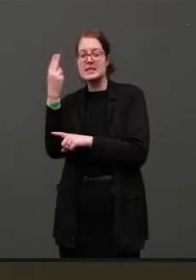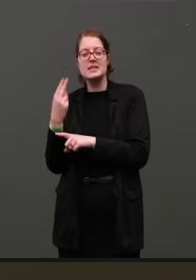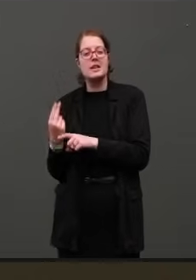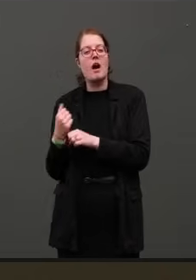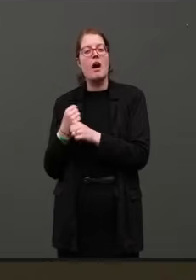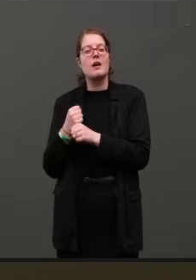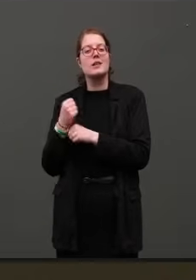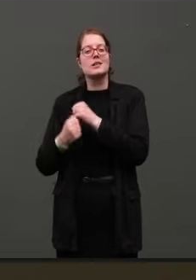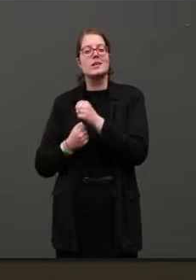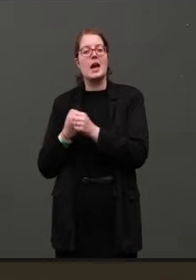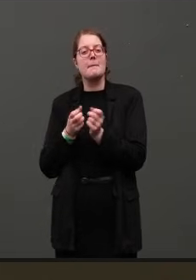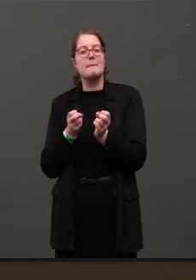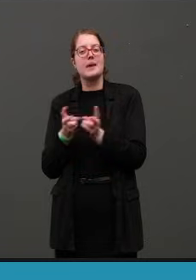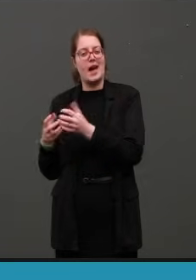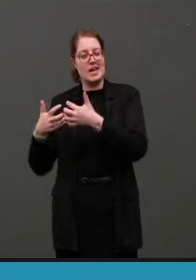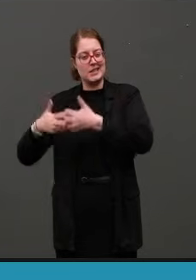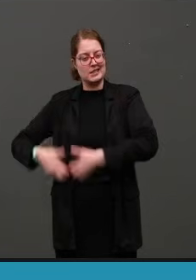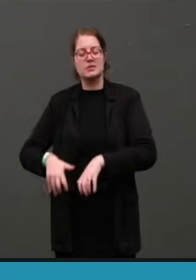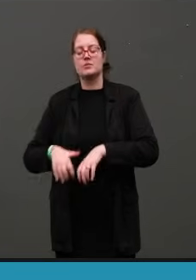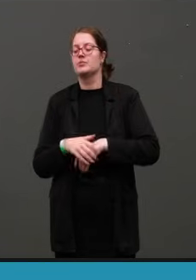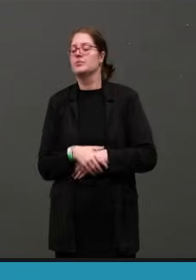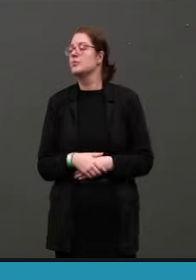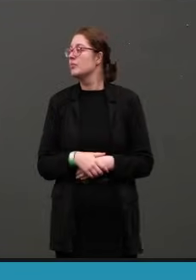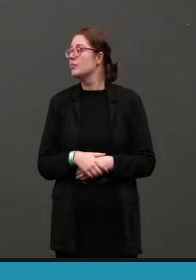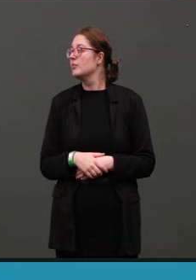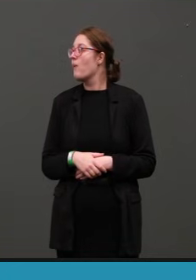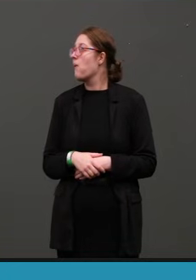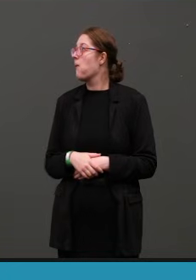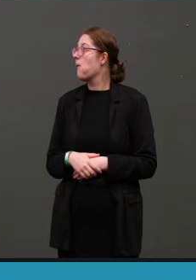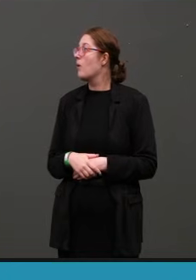it. Now, I do normally deliver this